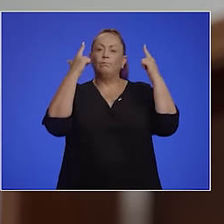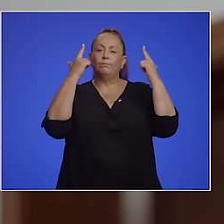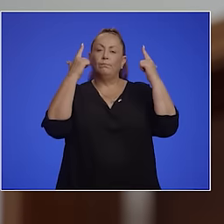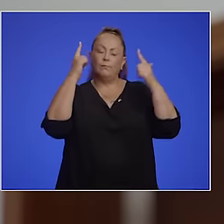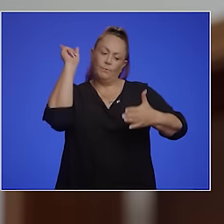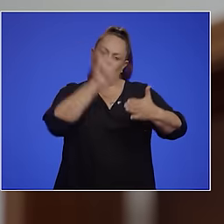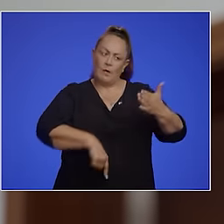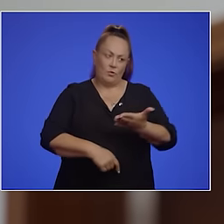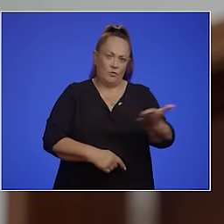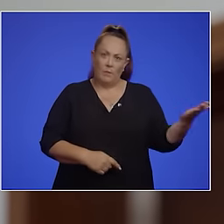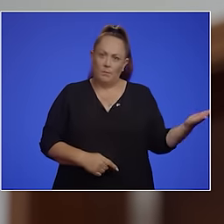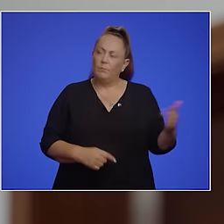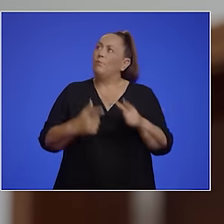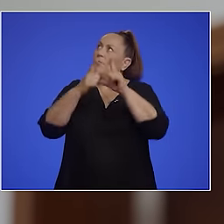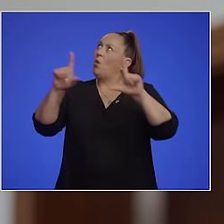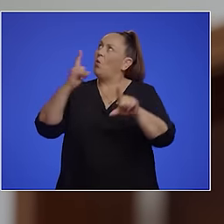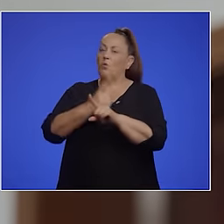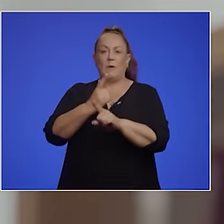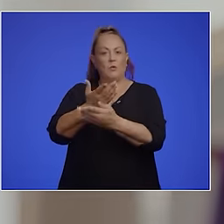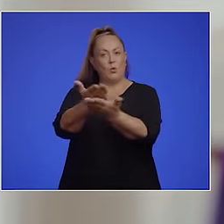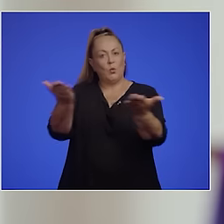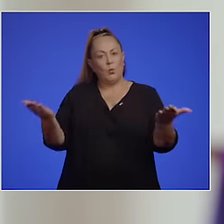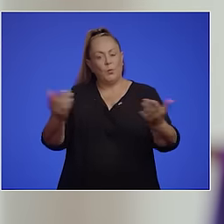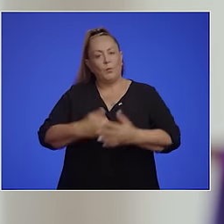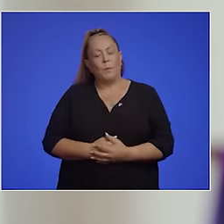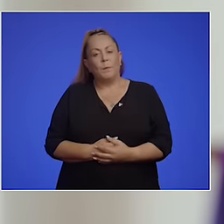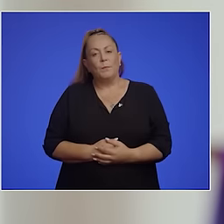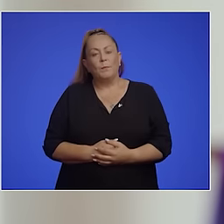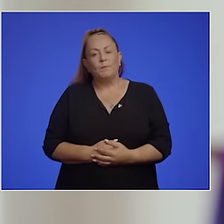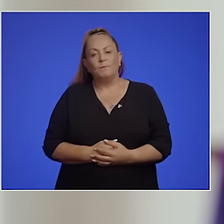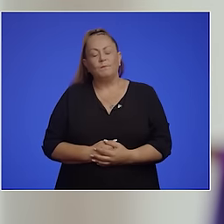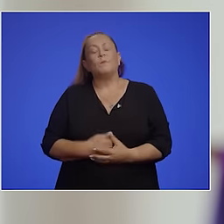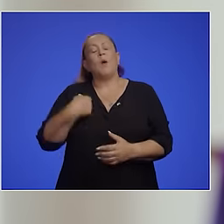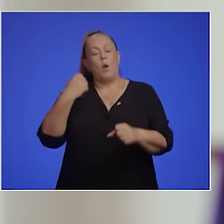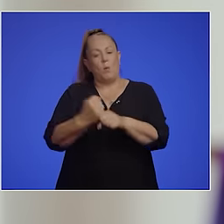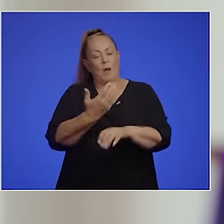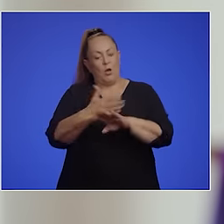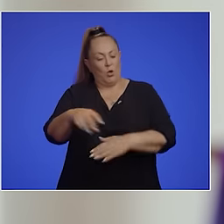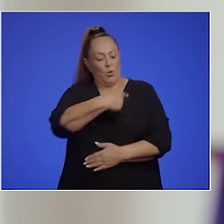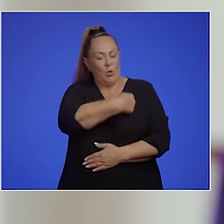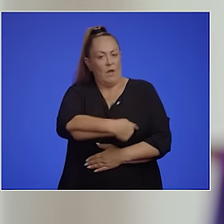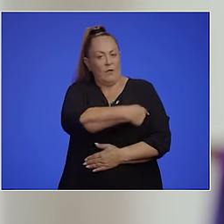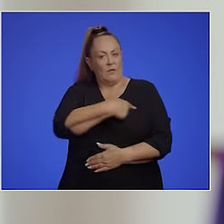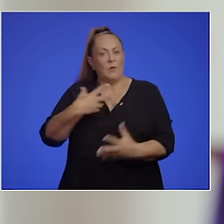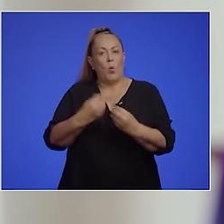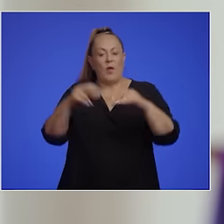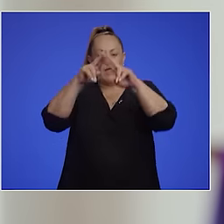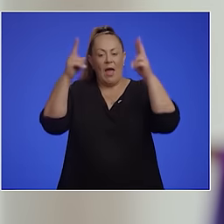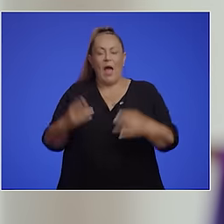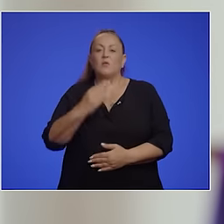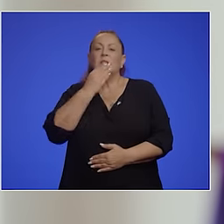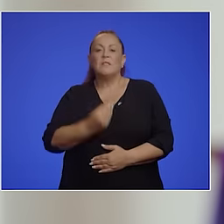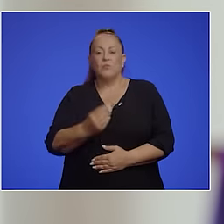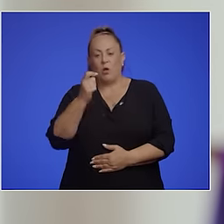was master. It is the Lord who speaks. No, this is the covenant I will make with the house of Israel